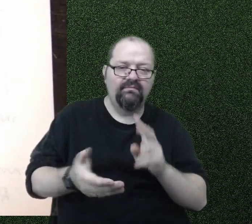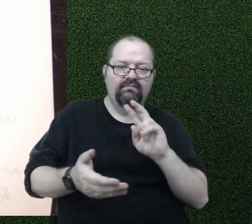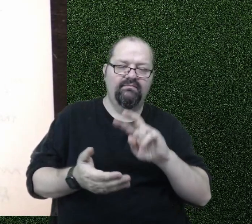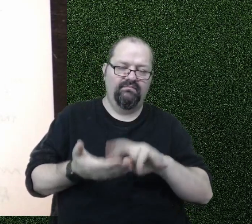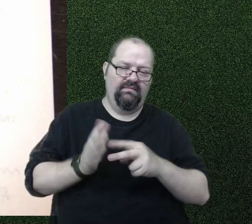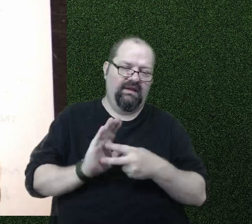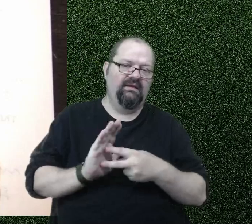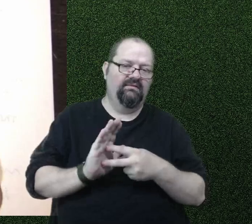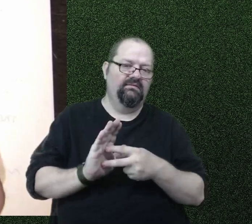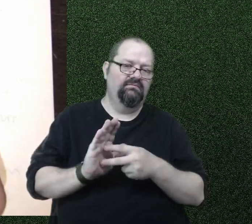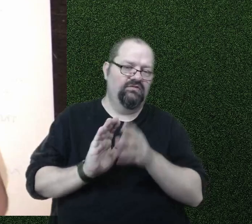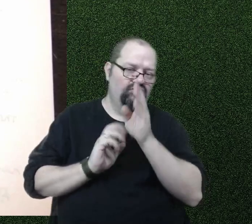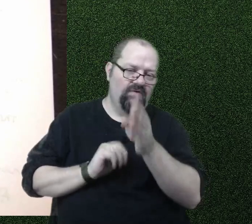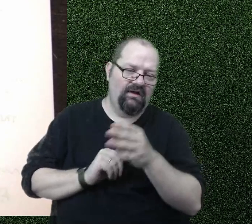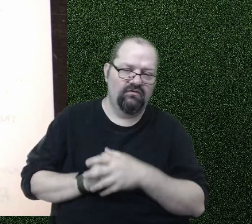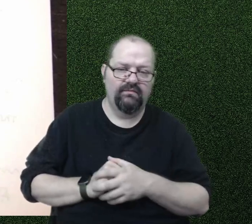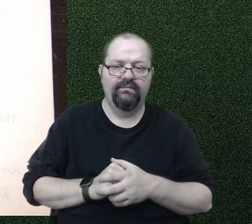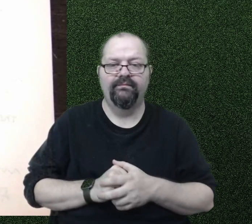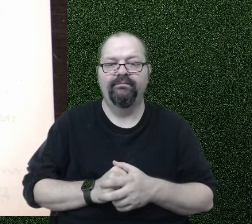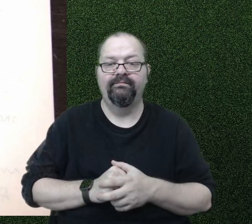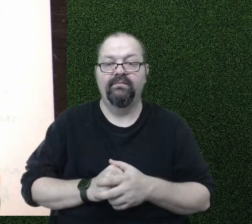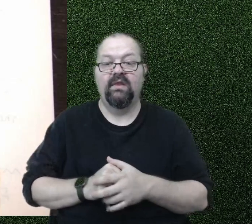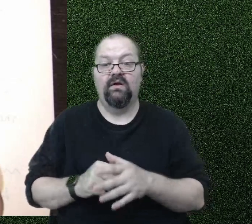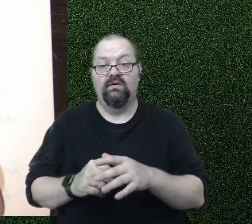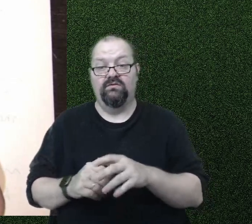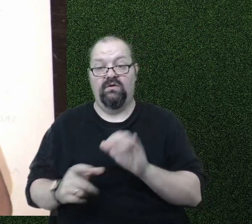the x direction.